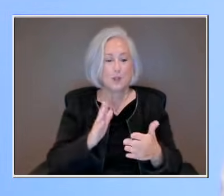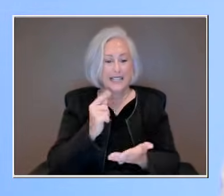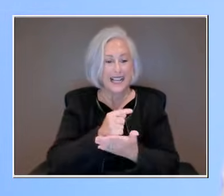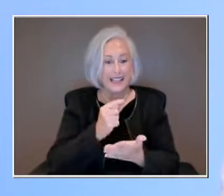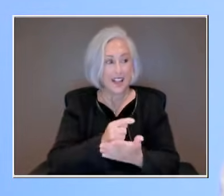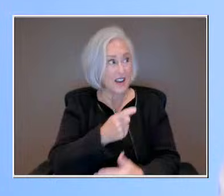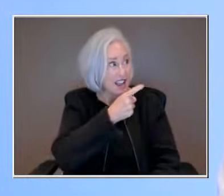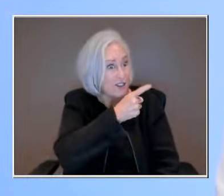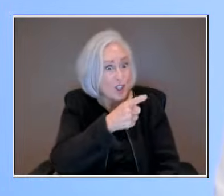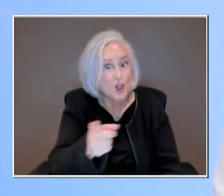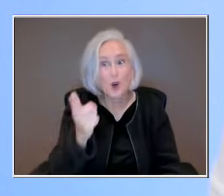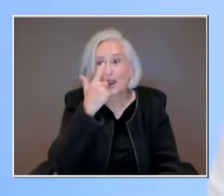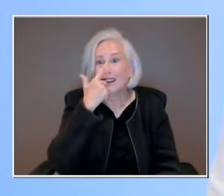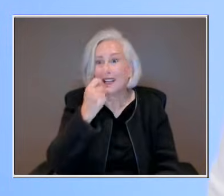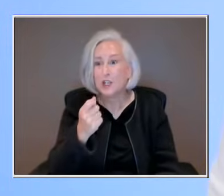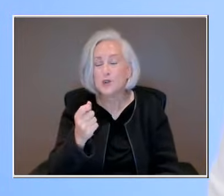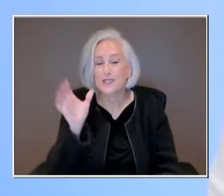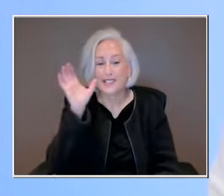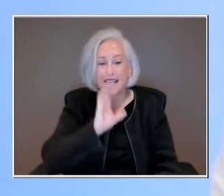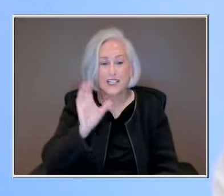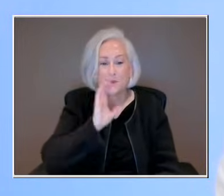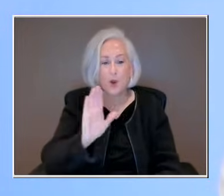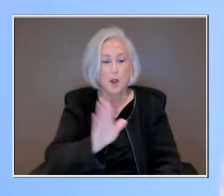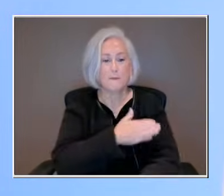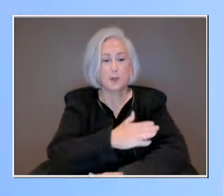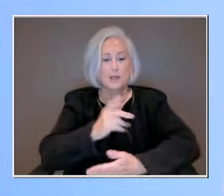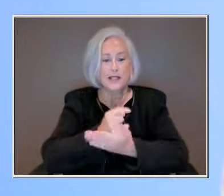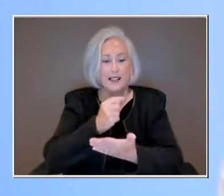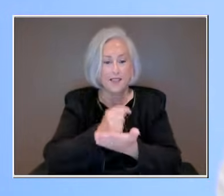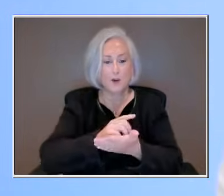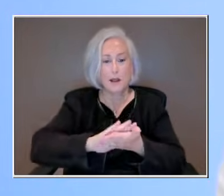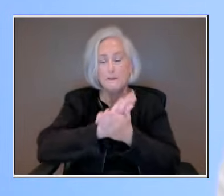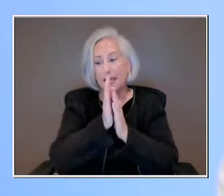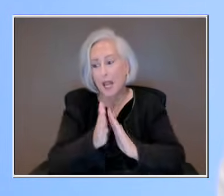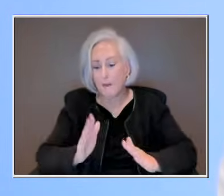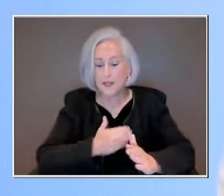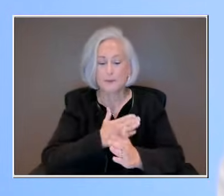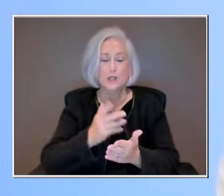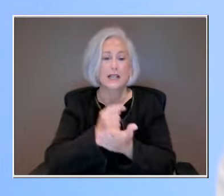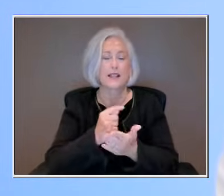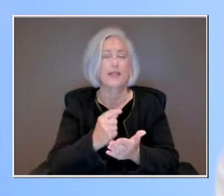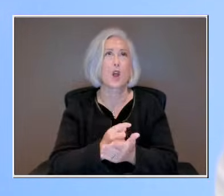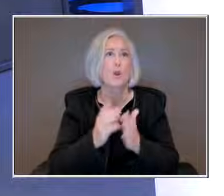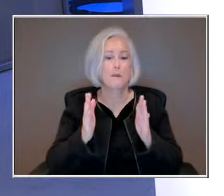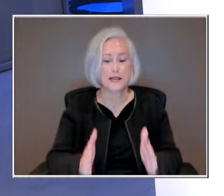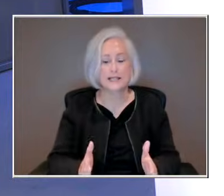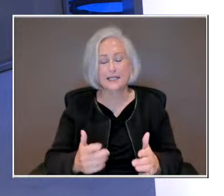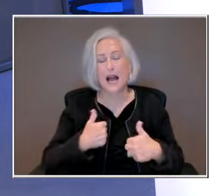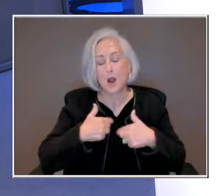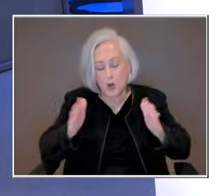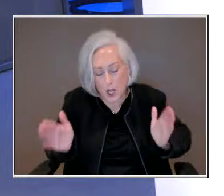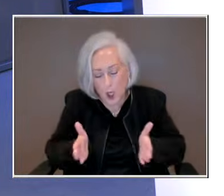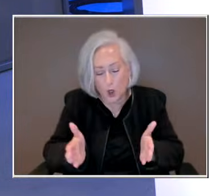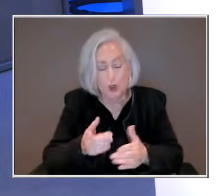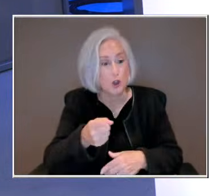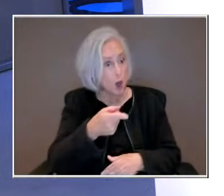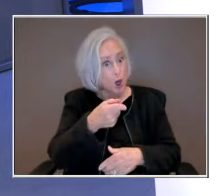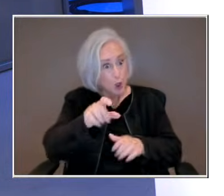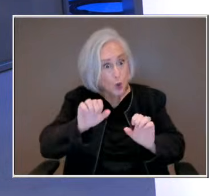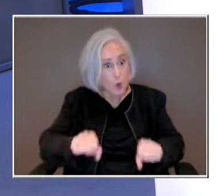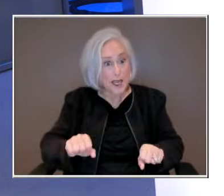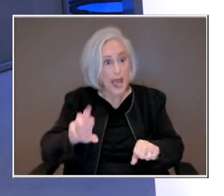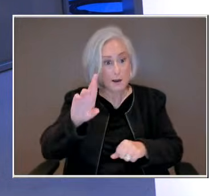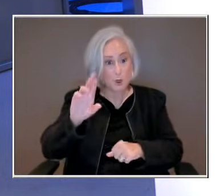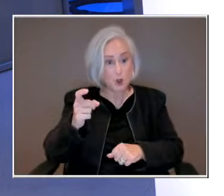in exploring the world of music therapy and becoming a music therapist, I would encourage you to do it. So you can prescribe music therapy? Yes, you can. And